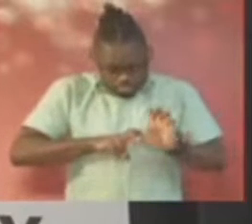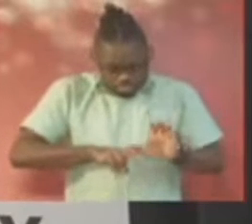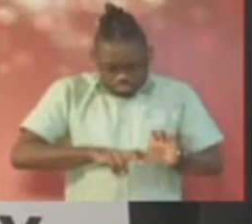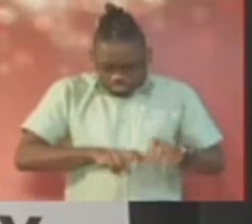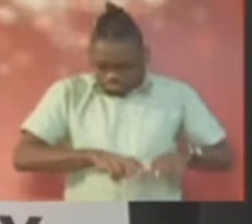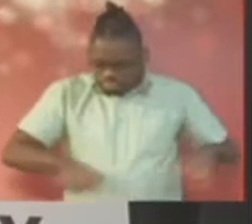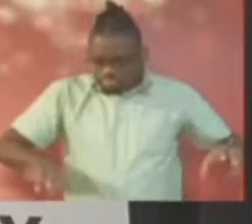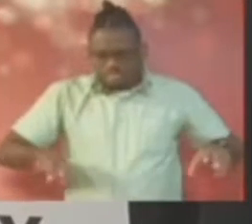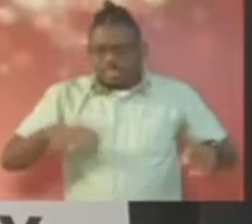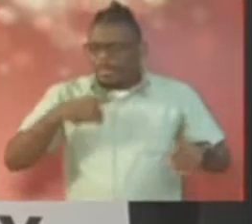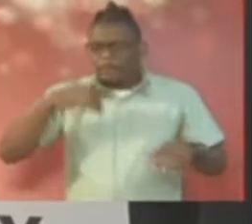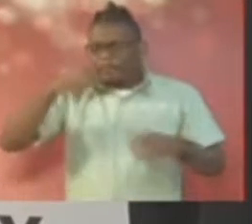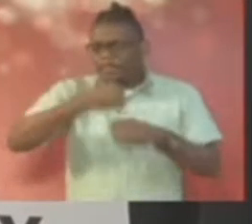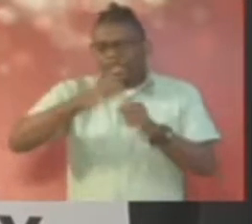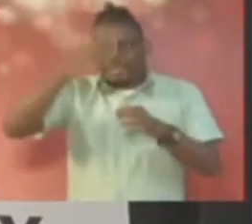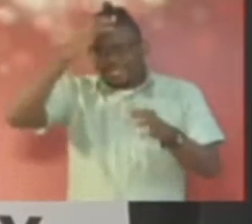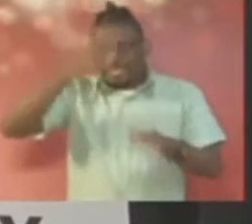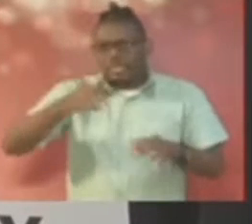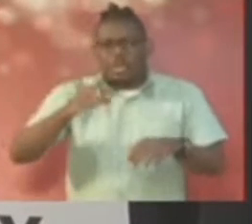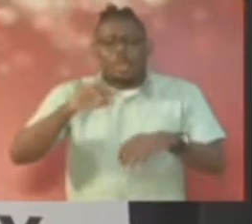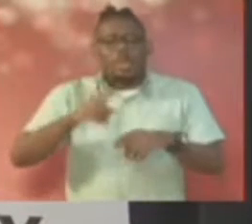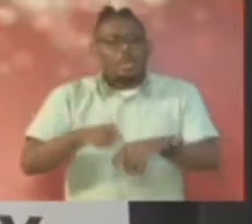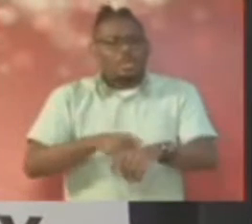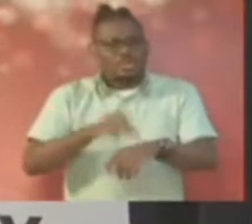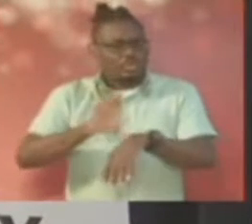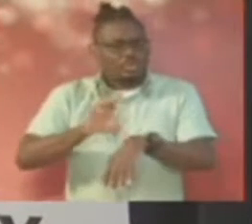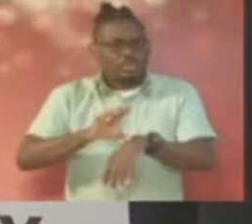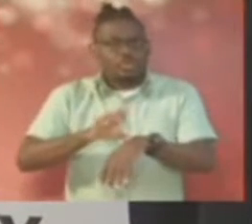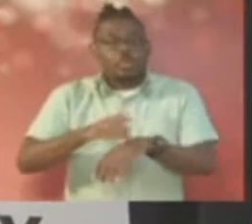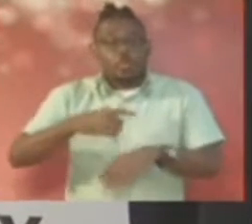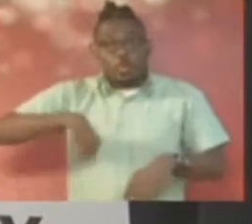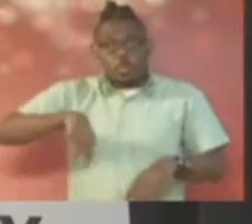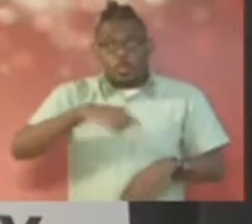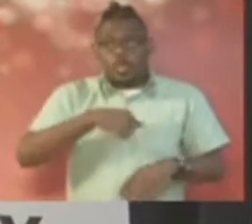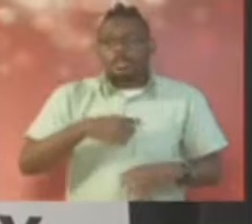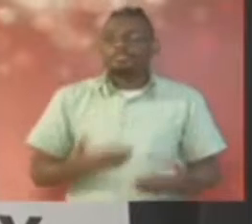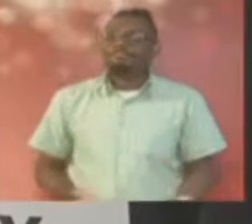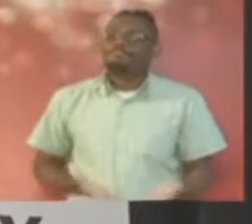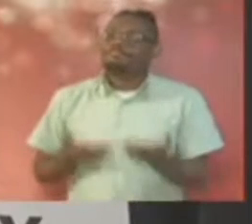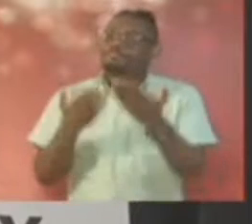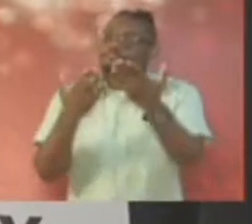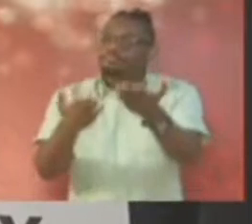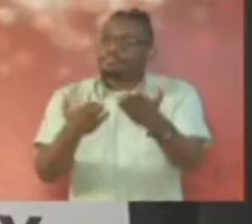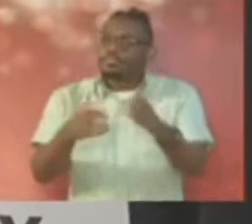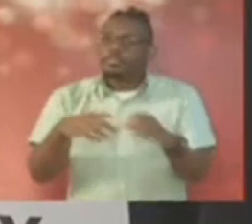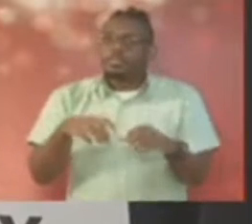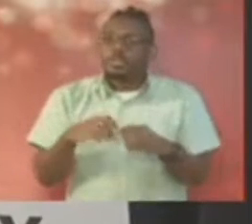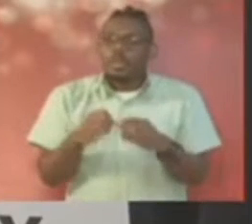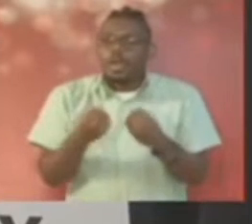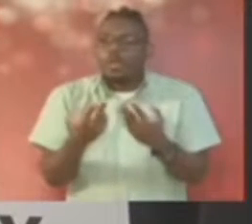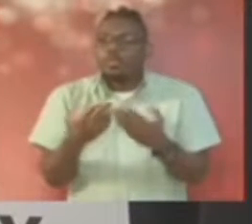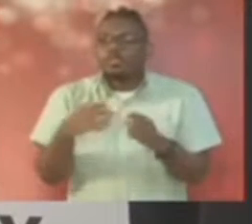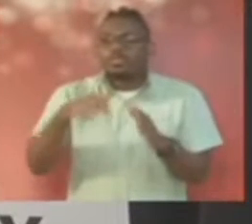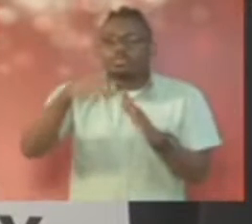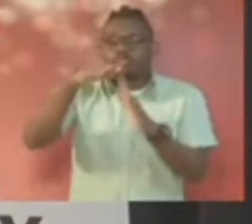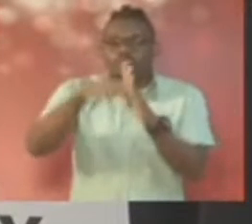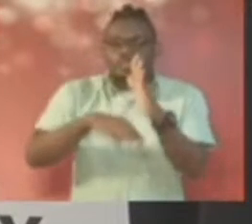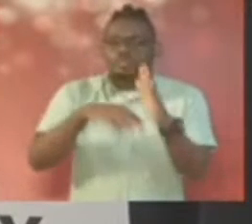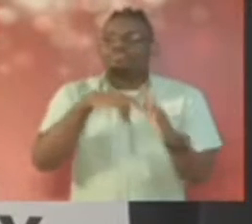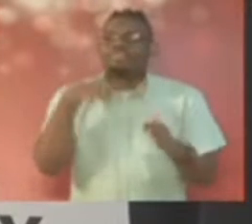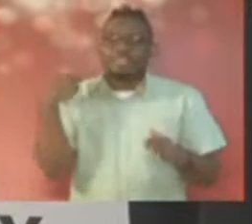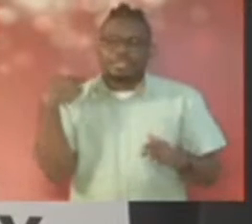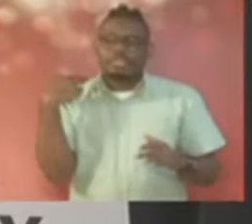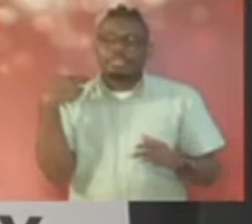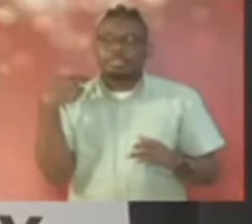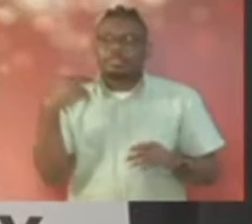length of the service. We make recommendations on risk mitigation measures across the board, and then those recommendations are